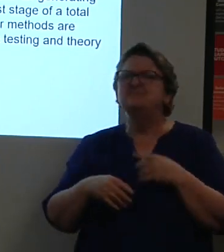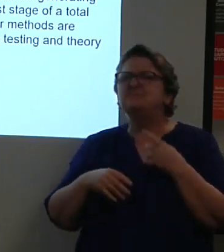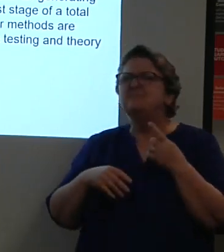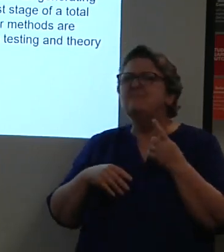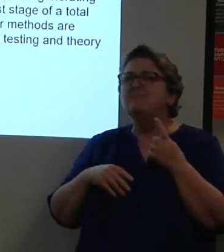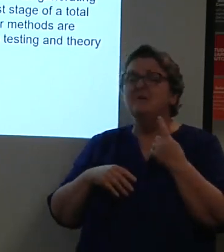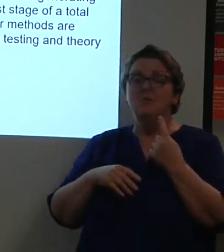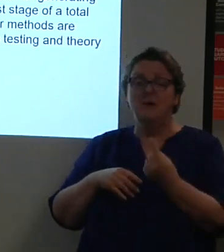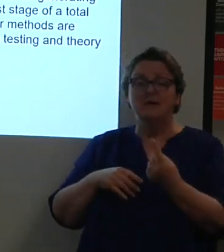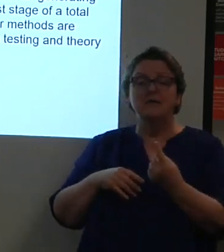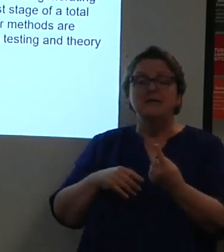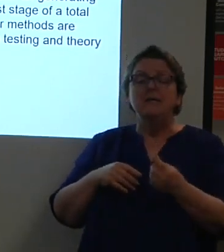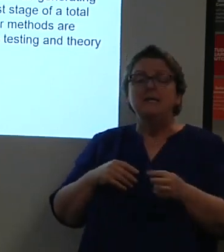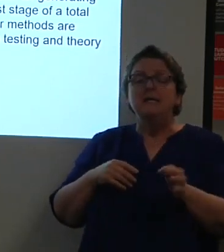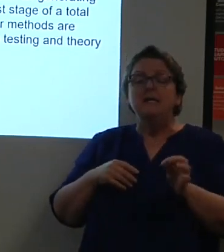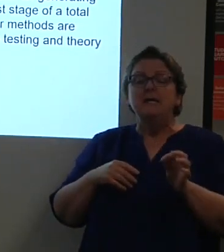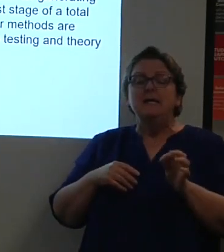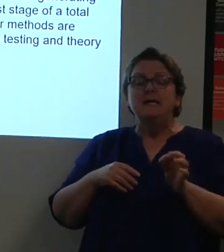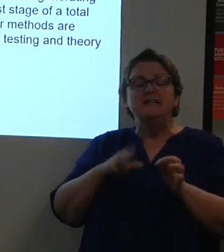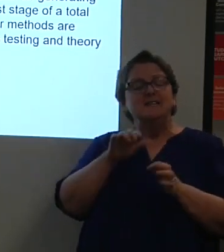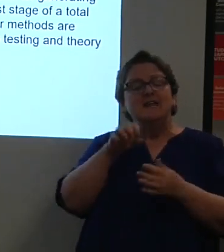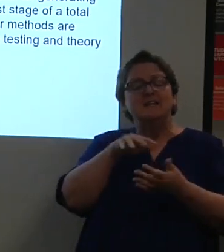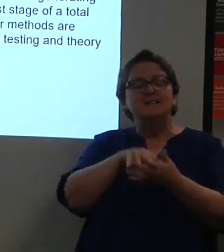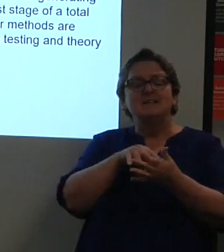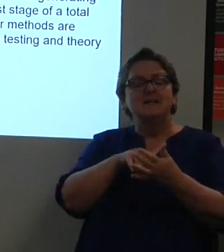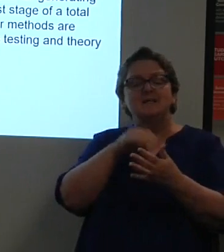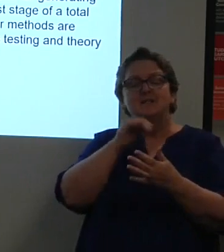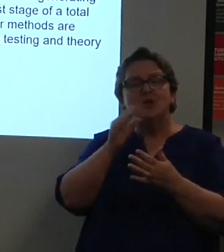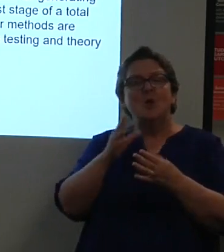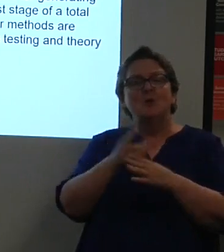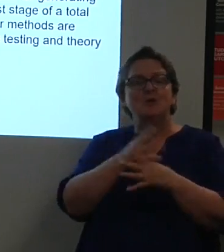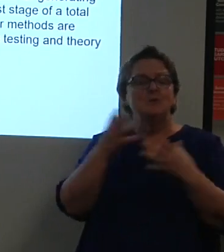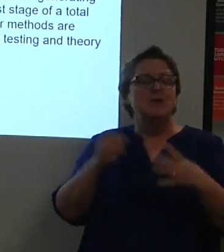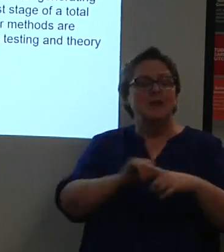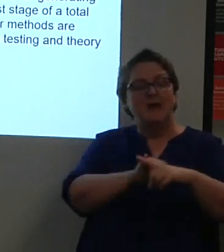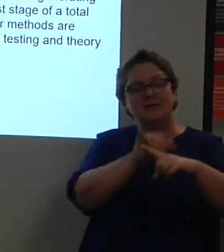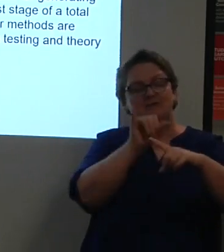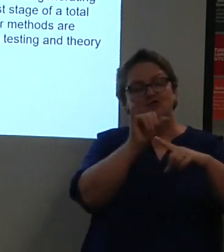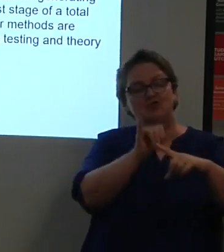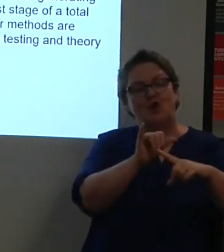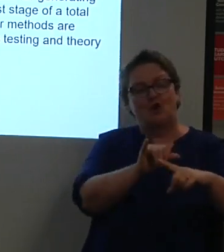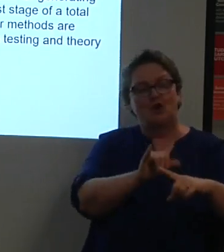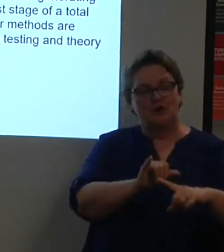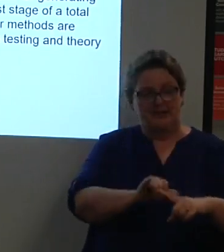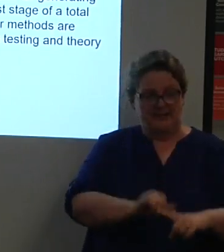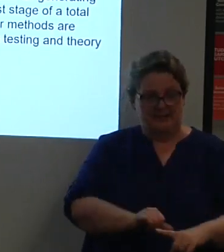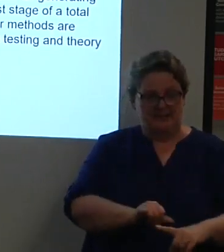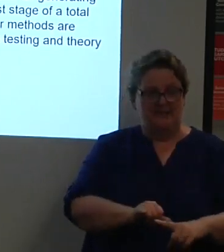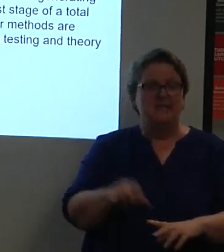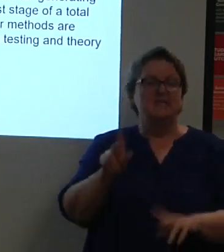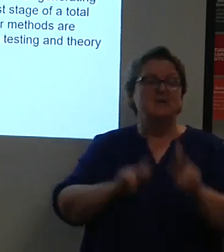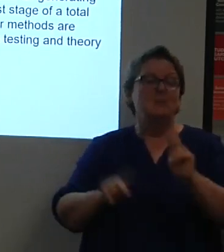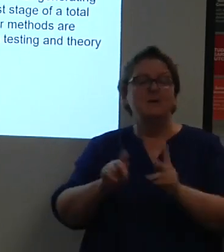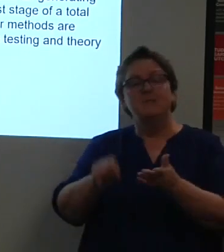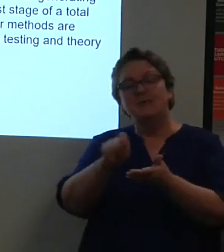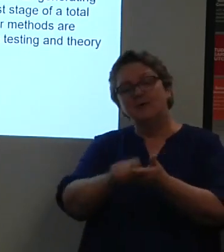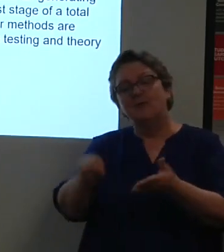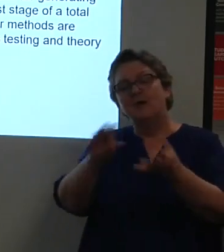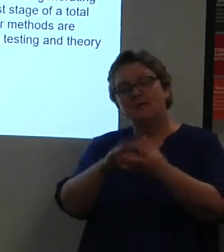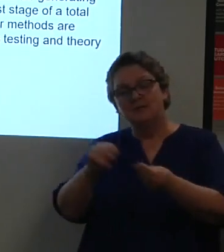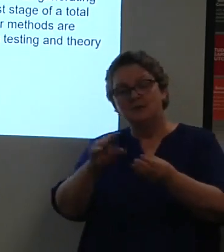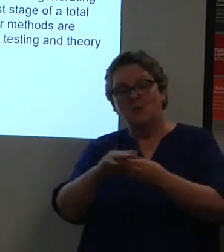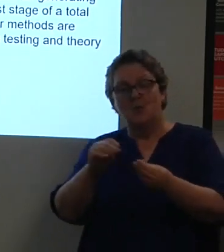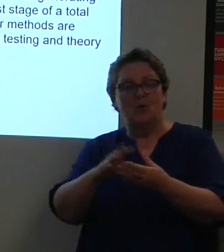examples, is that case studies often don't have a lot of jargon. So people can tell a story in a more relatable way without having to know or